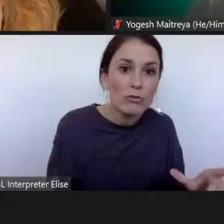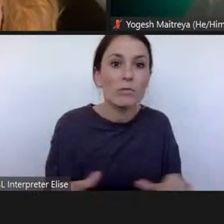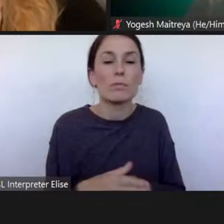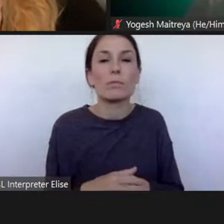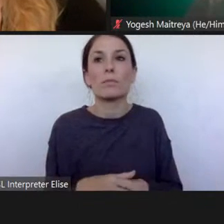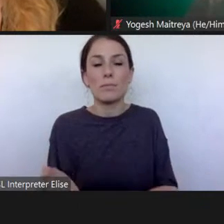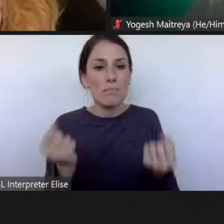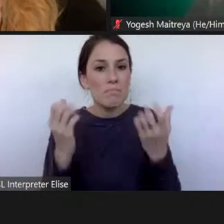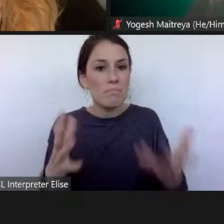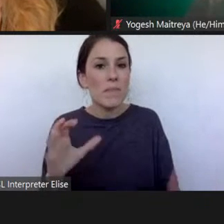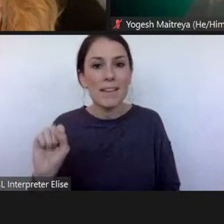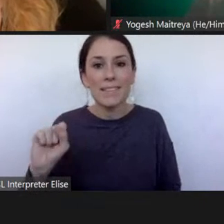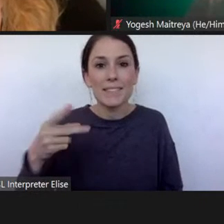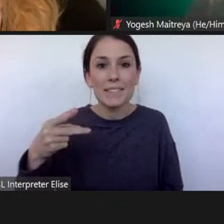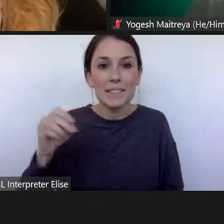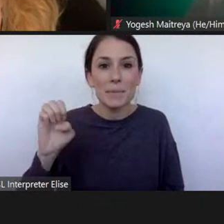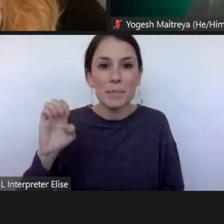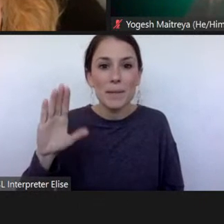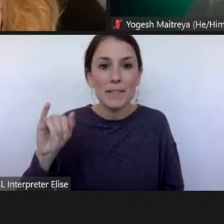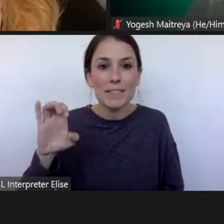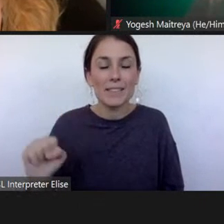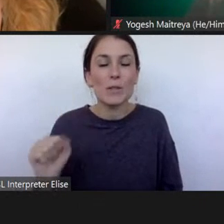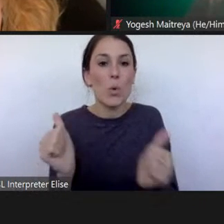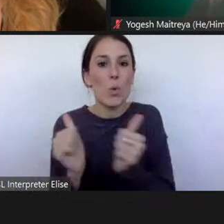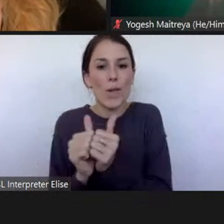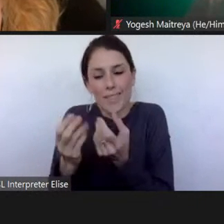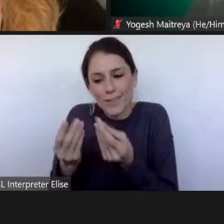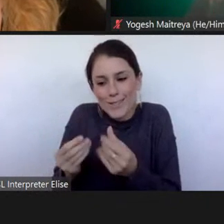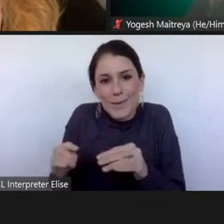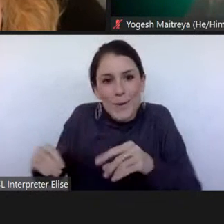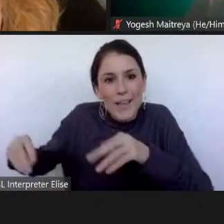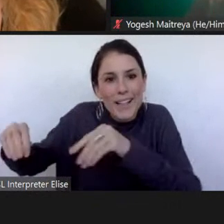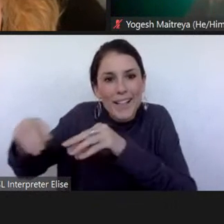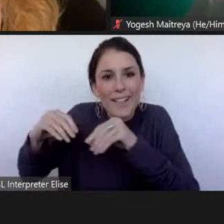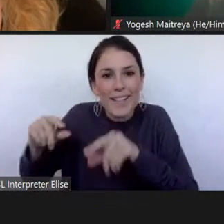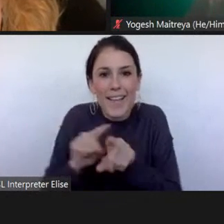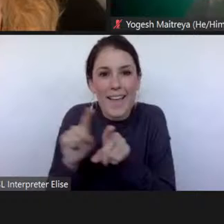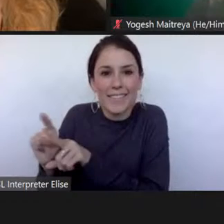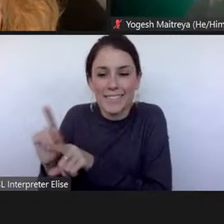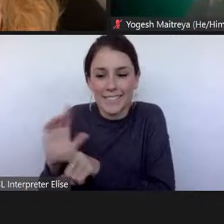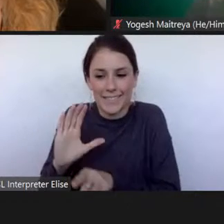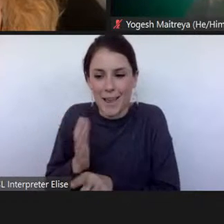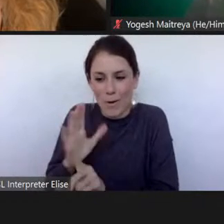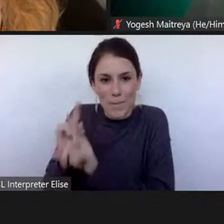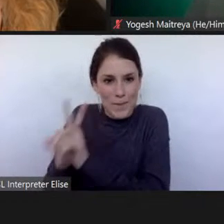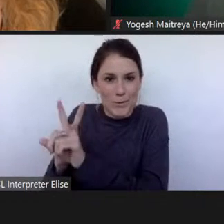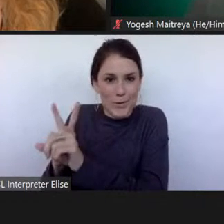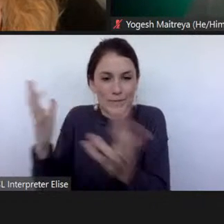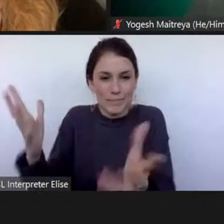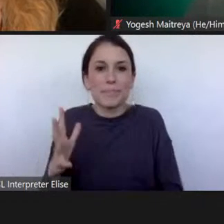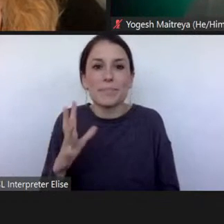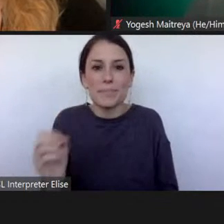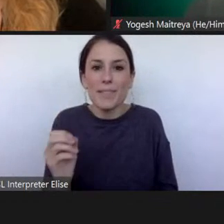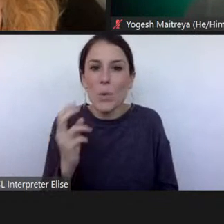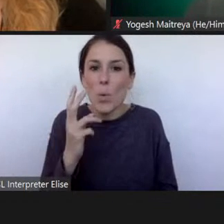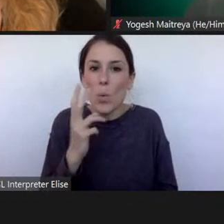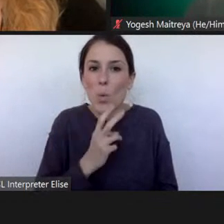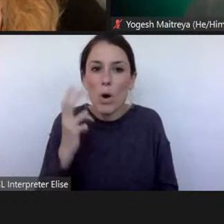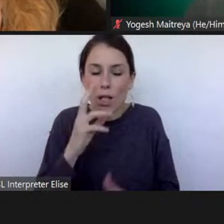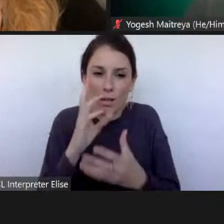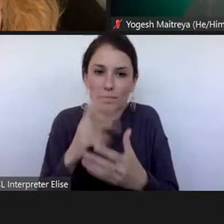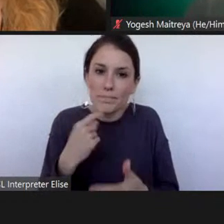multi-species, with the soil as our mentor, and oral knowledges as